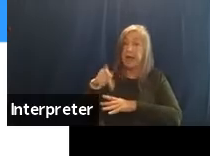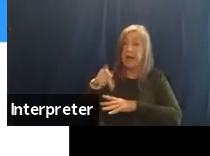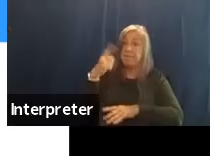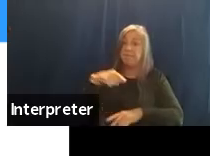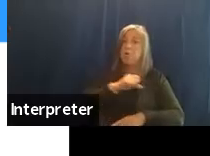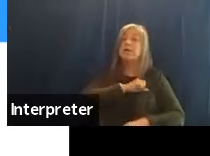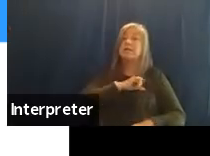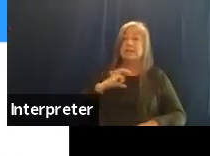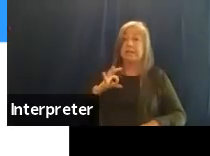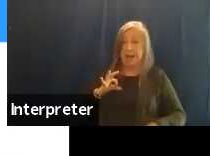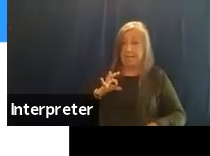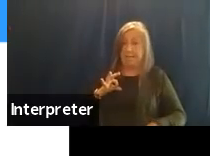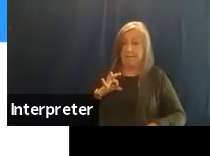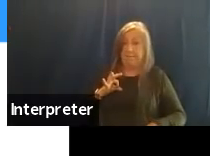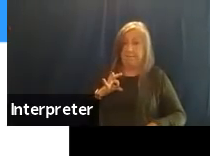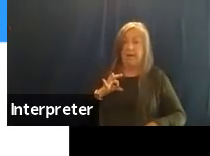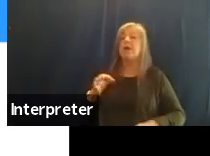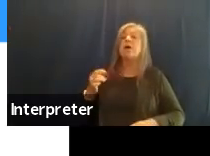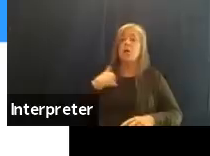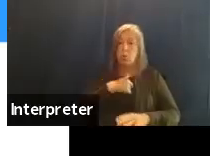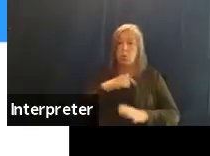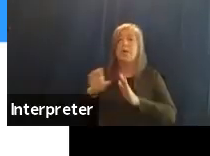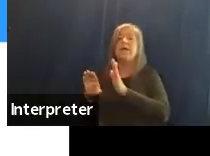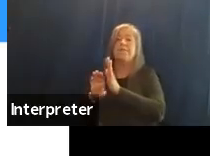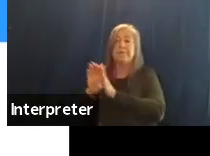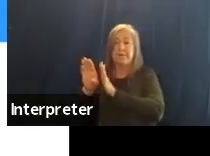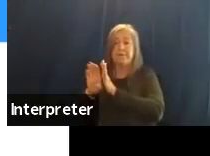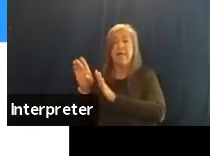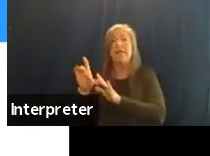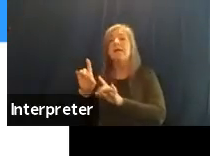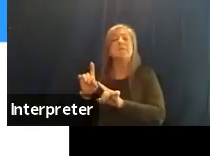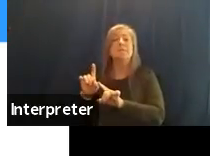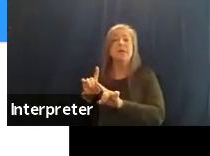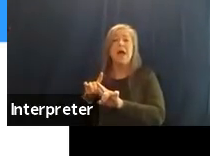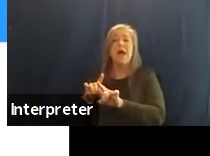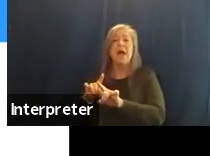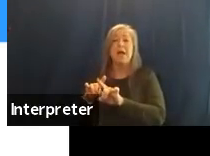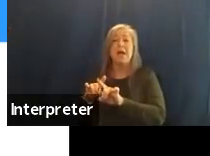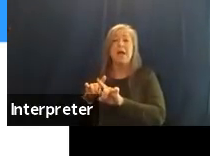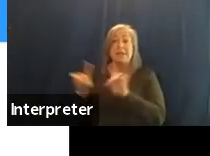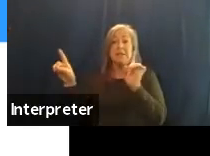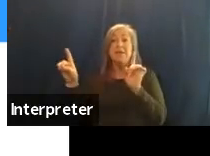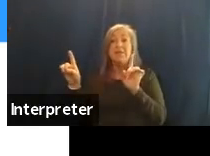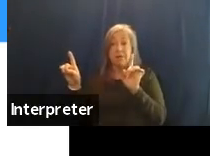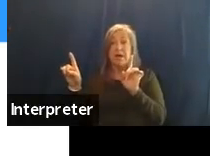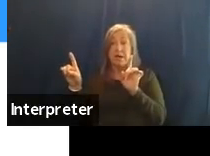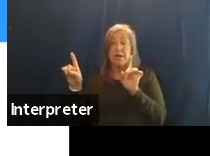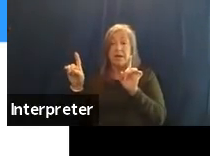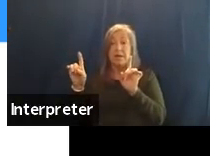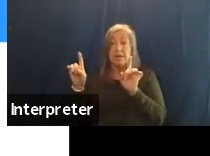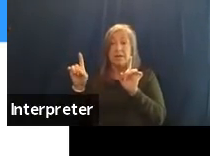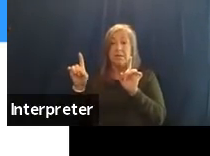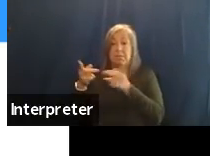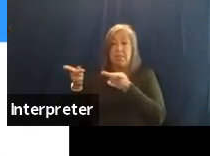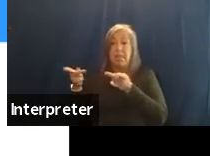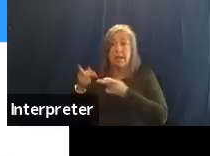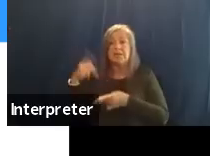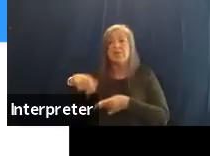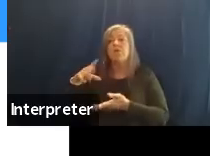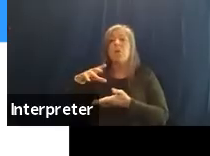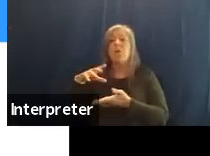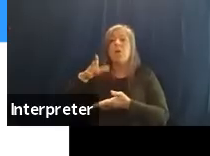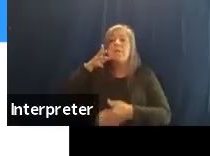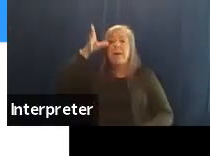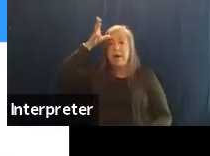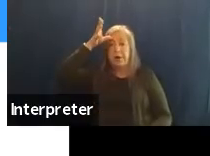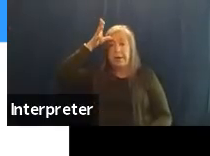companion platform for staff, for parents to do the health check for their students. We're not gonna go into that today,